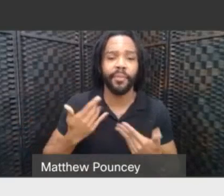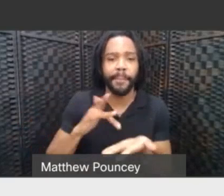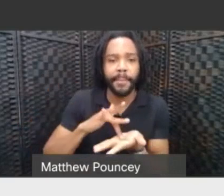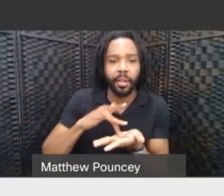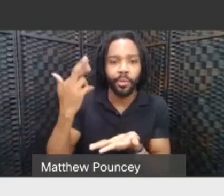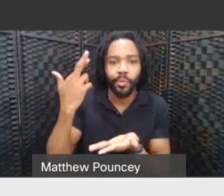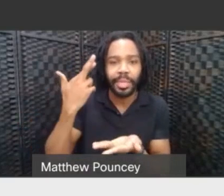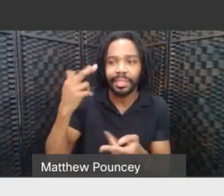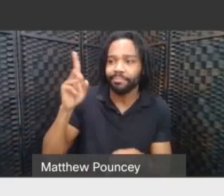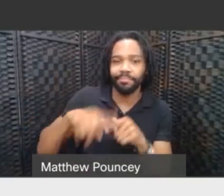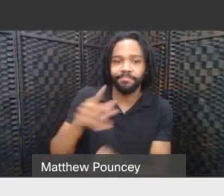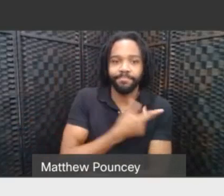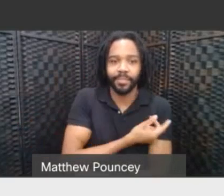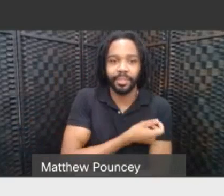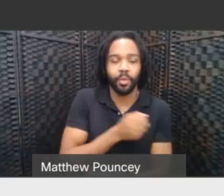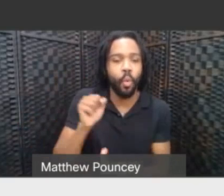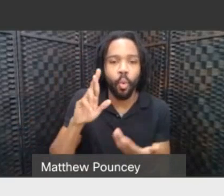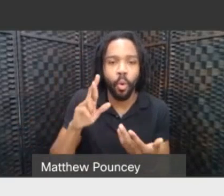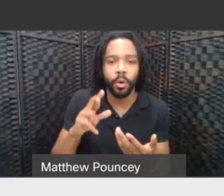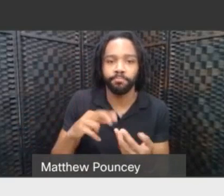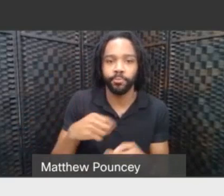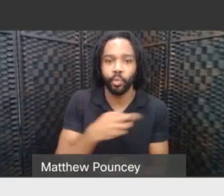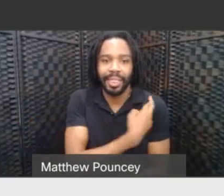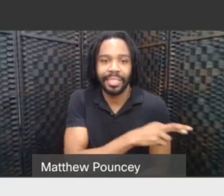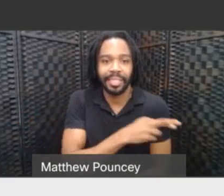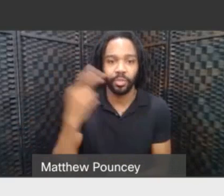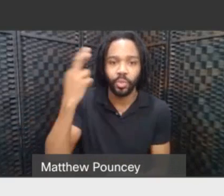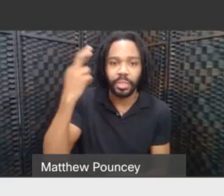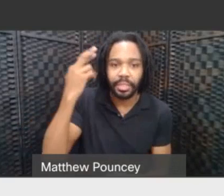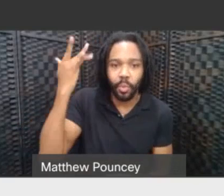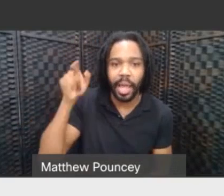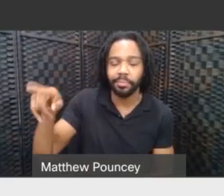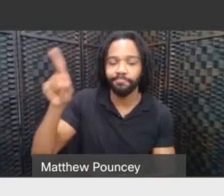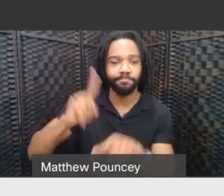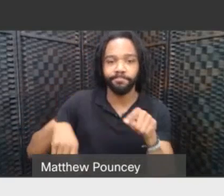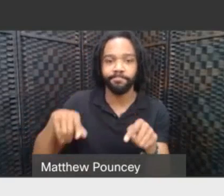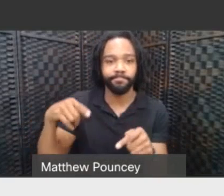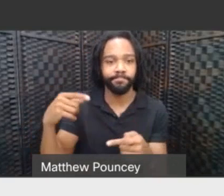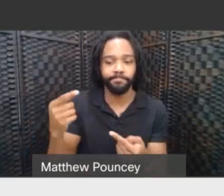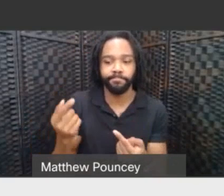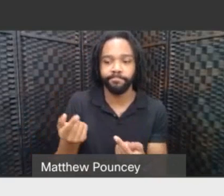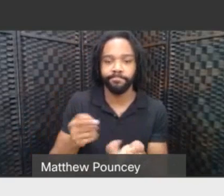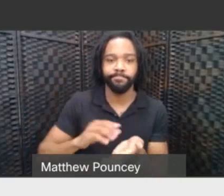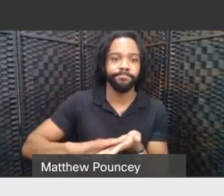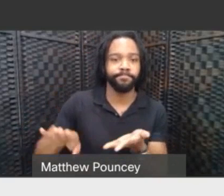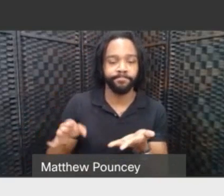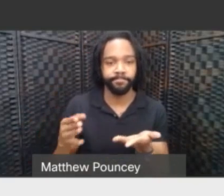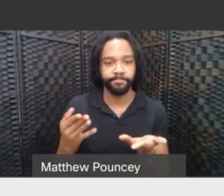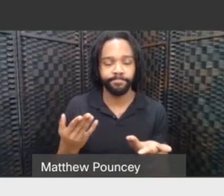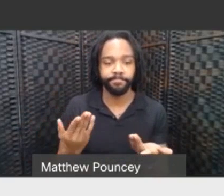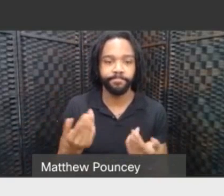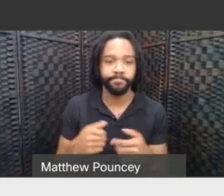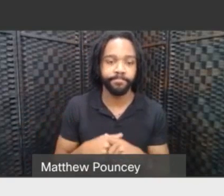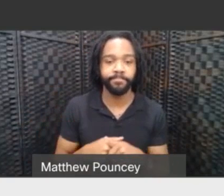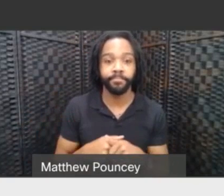person could not get vaccinated or some religious belief that prevented them from um, being vaccinated. And so, they